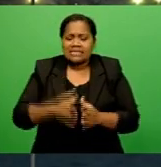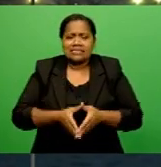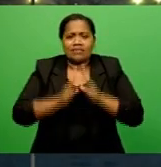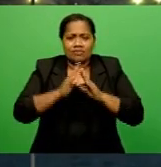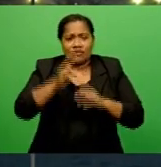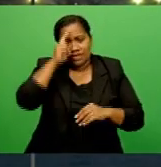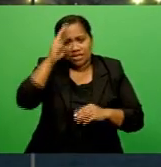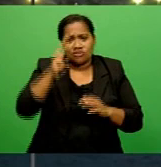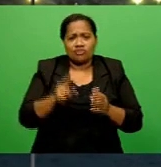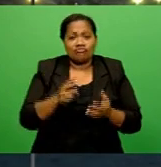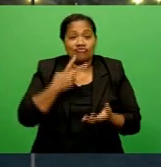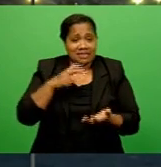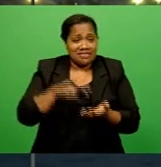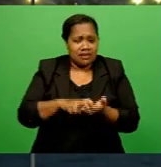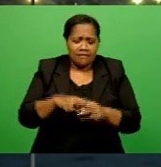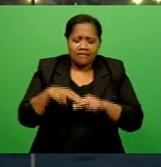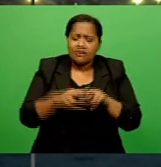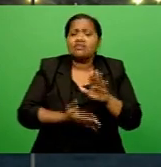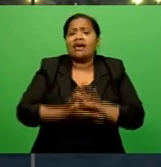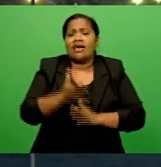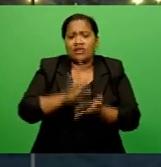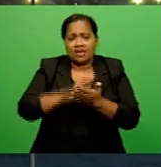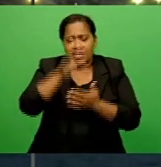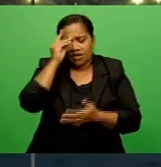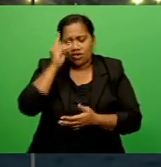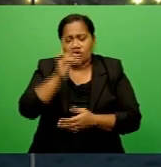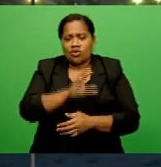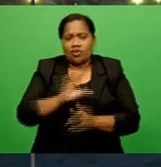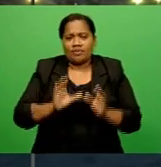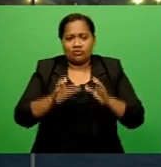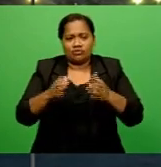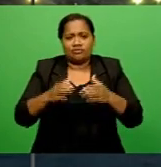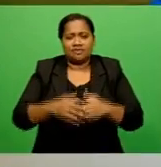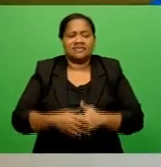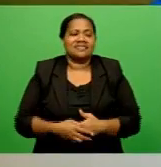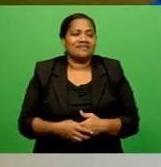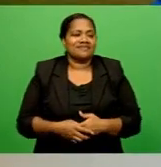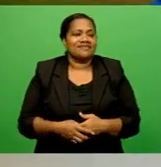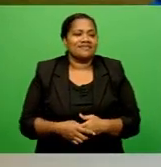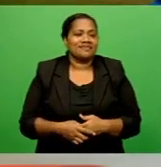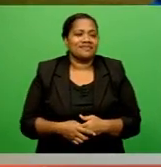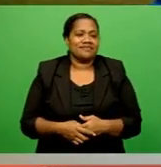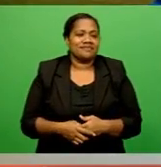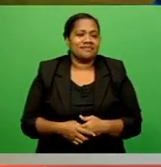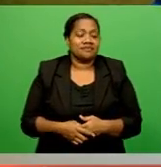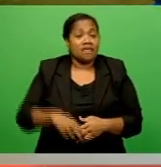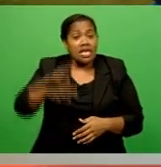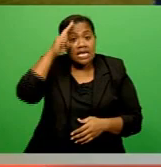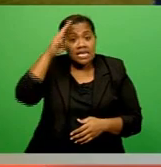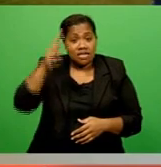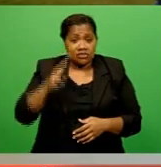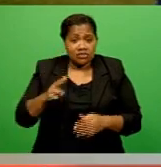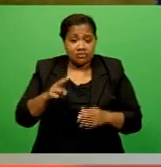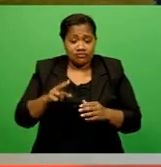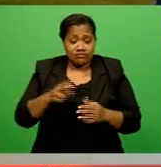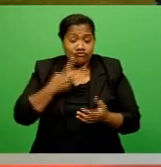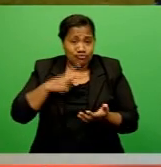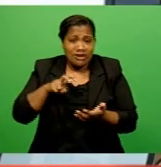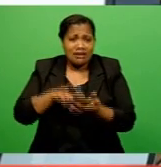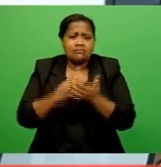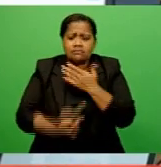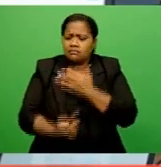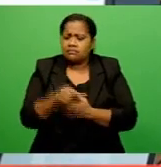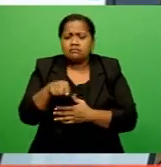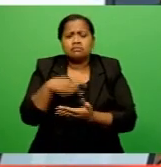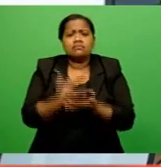register by the Fiji Higher Education Commission. Sainia Nimboila reports. The National Register is an online